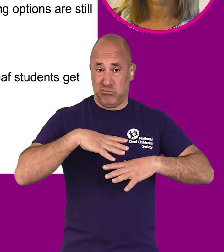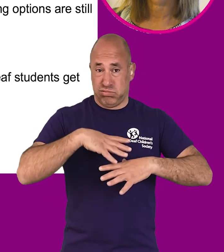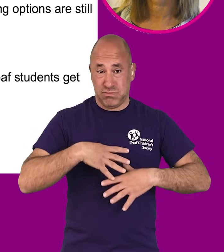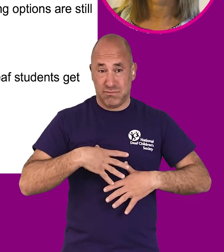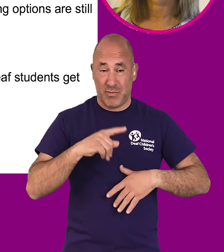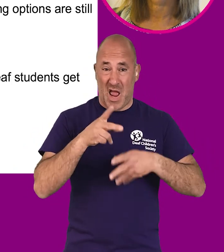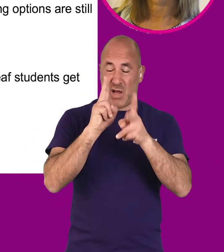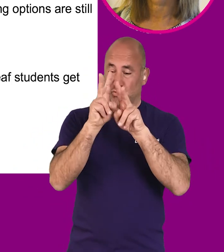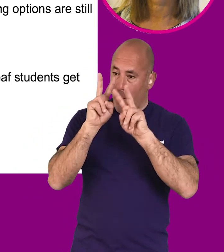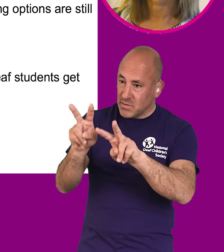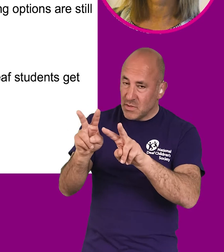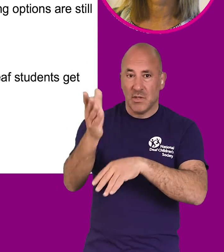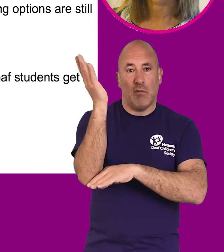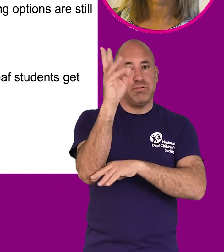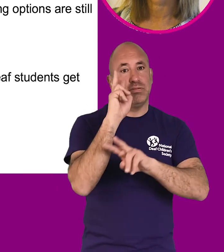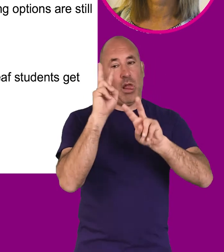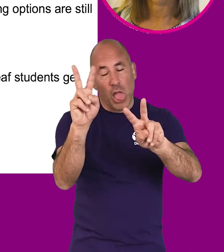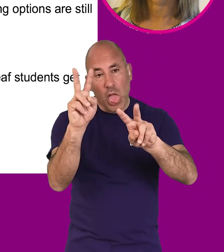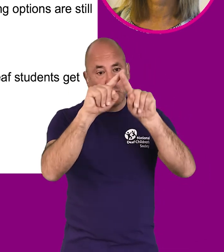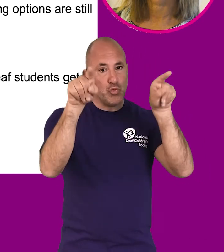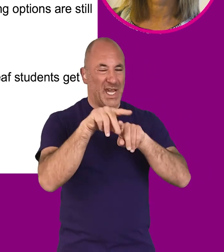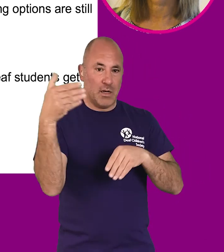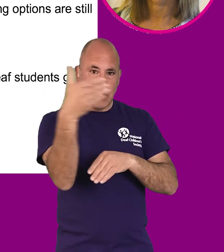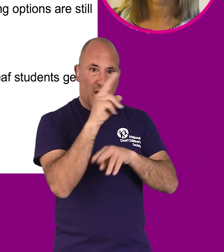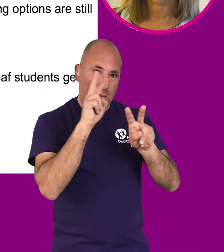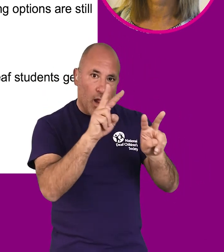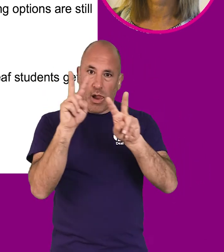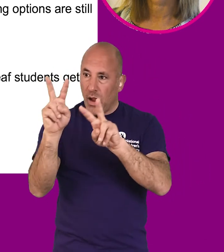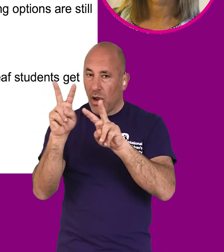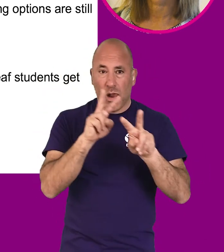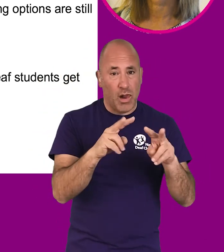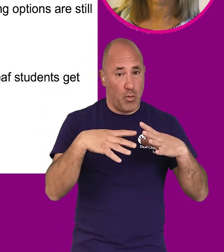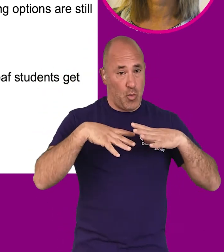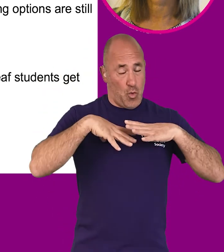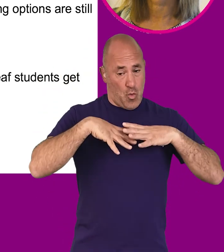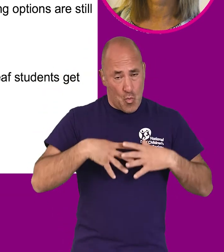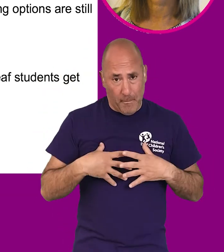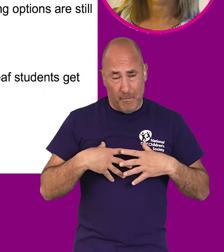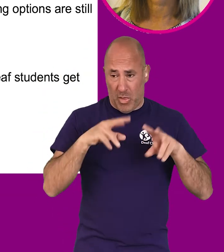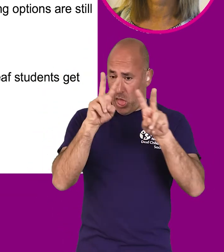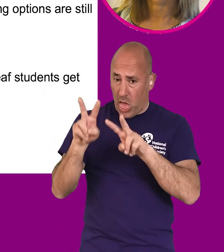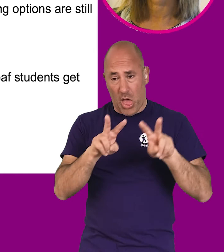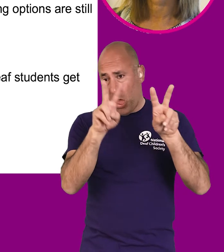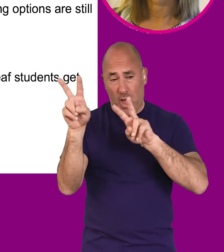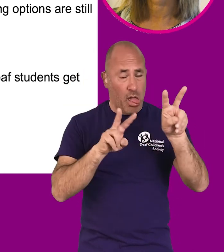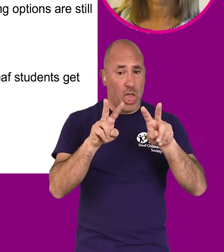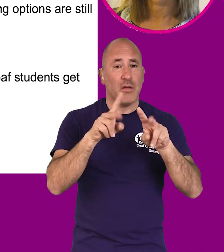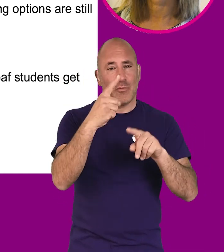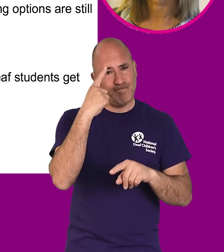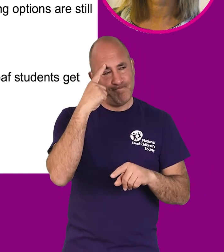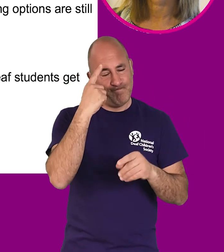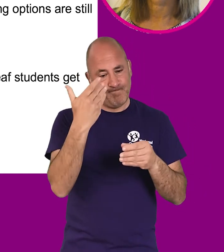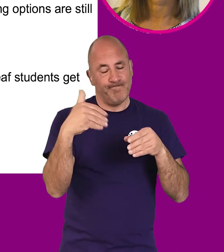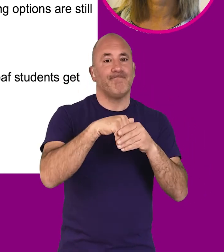fatigue, looking at interpreters, looking at speakers, focusing on a screen. It is really, really tiring.